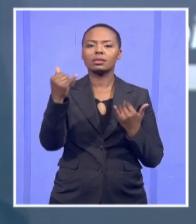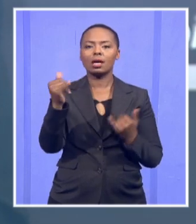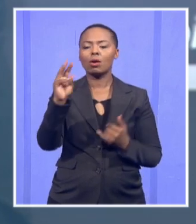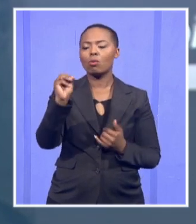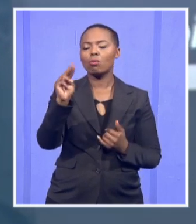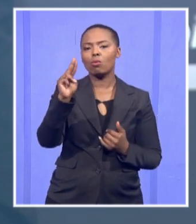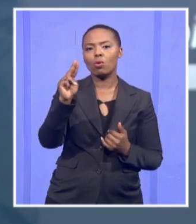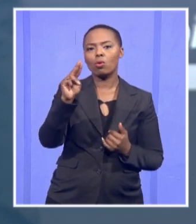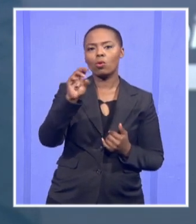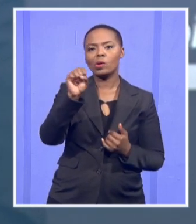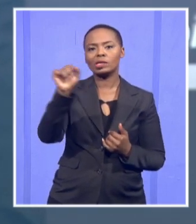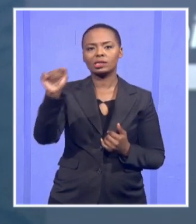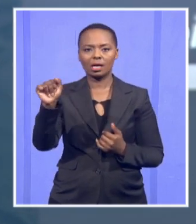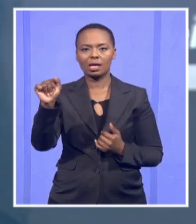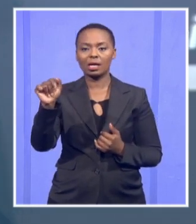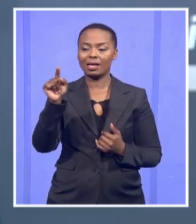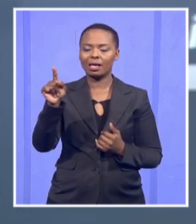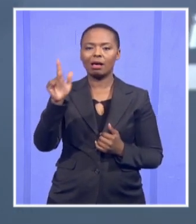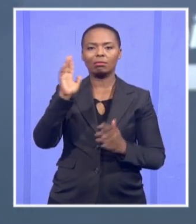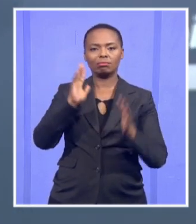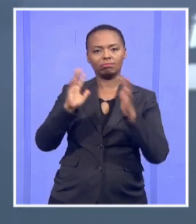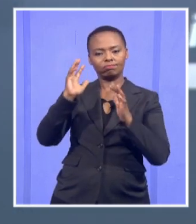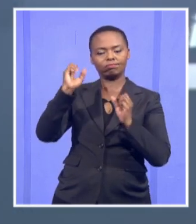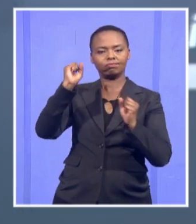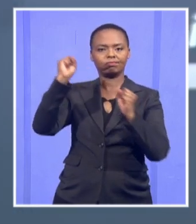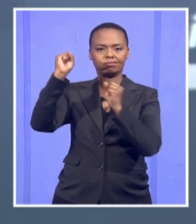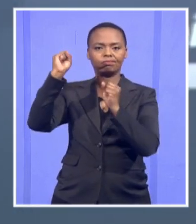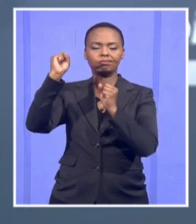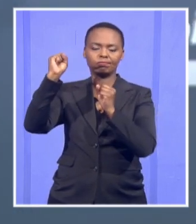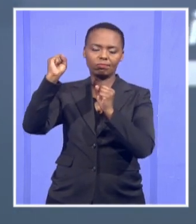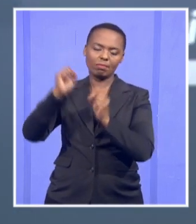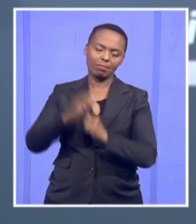Musa to talk and to present.